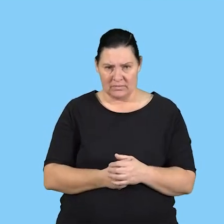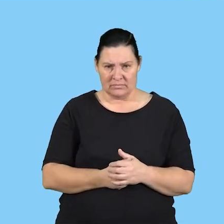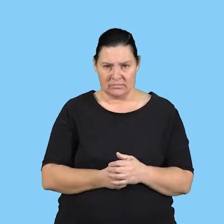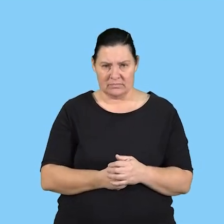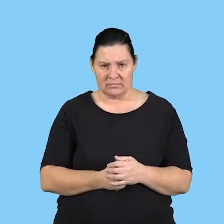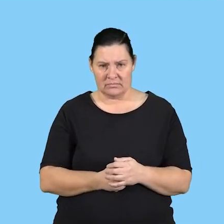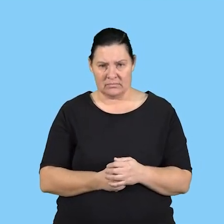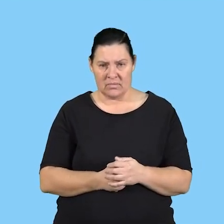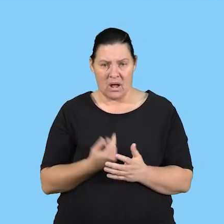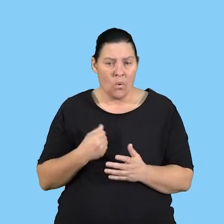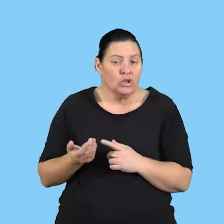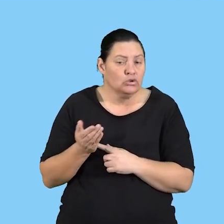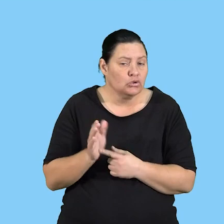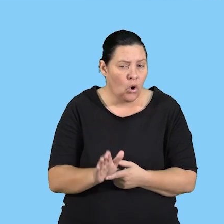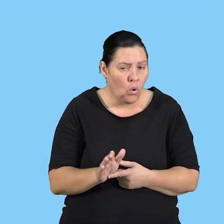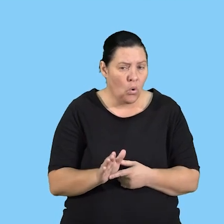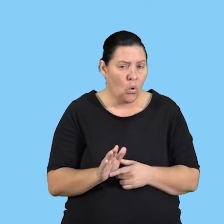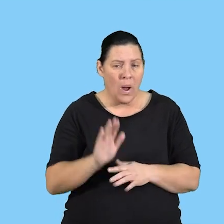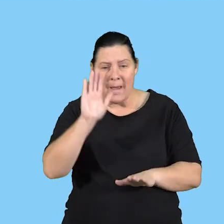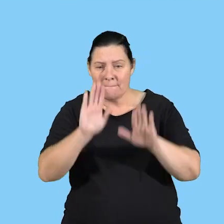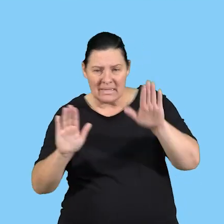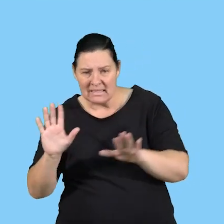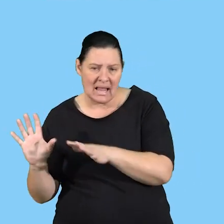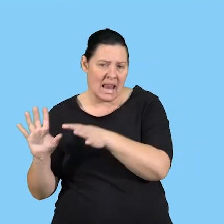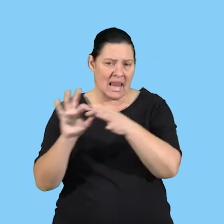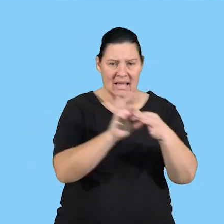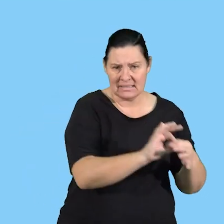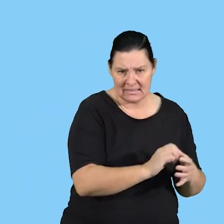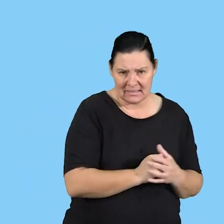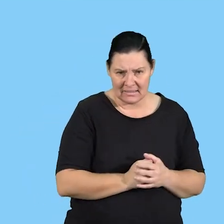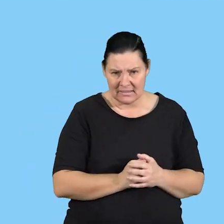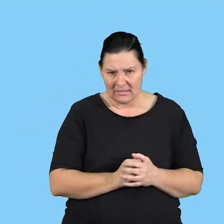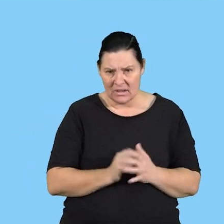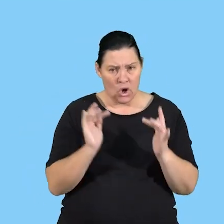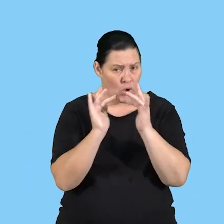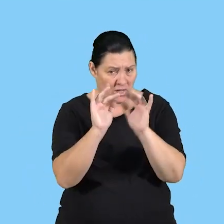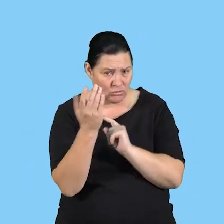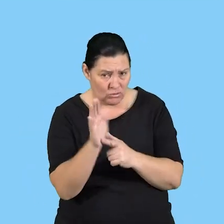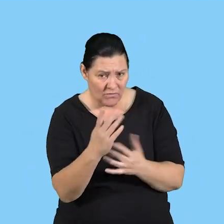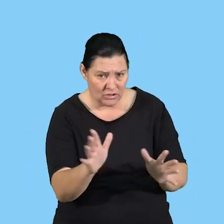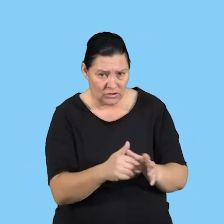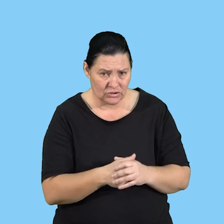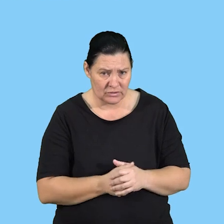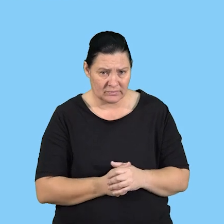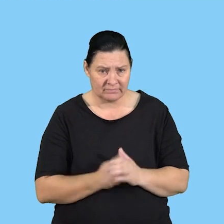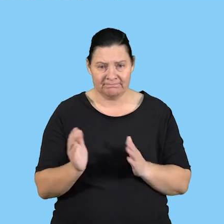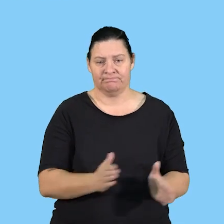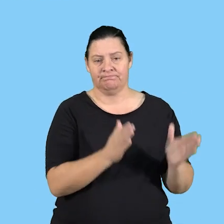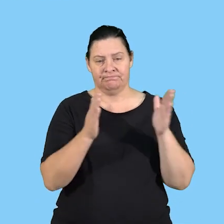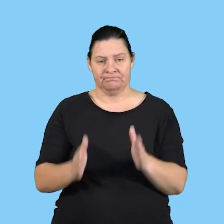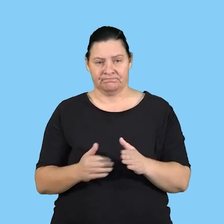Again, are we showing them the patterns, the links, the connections? I'll move on